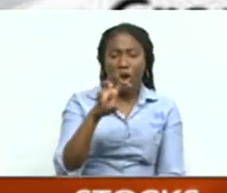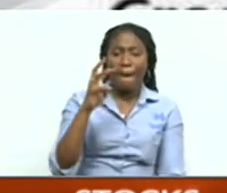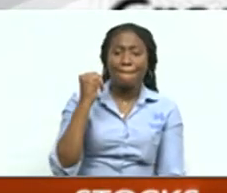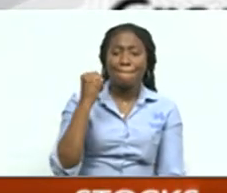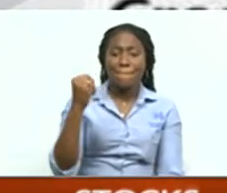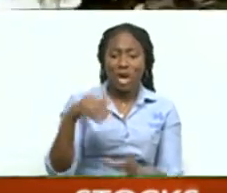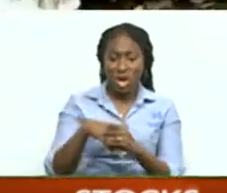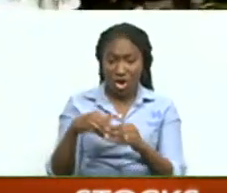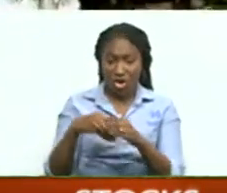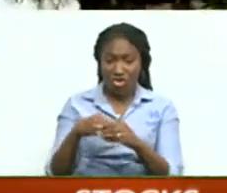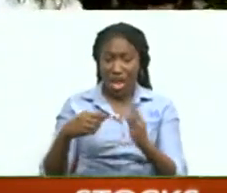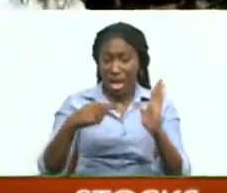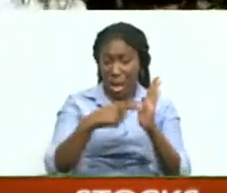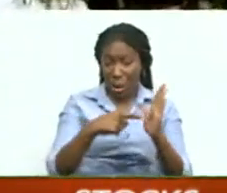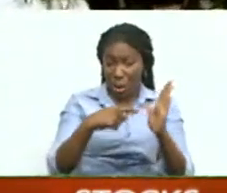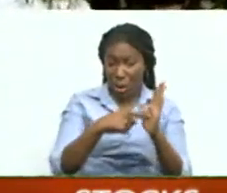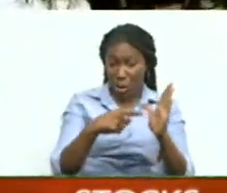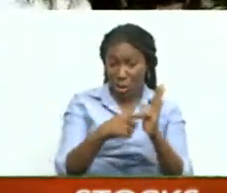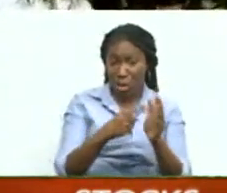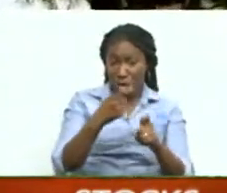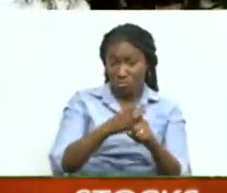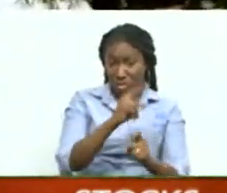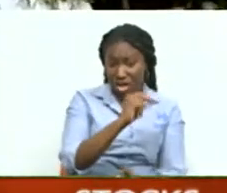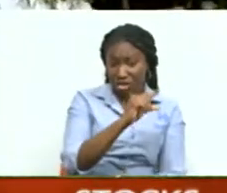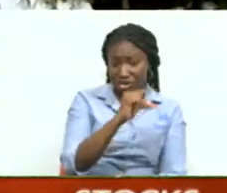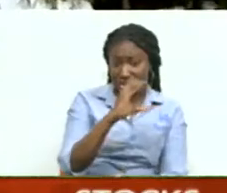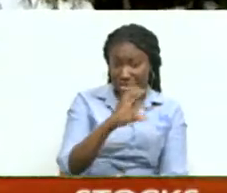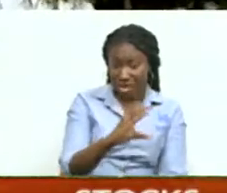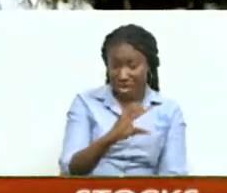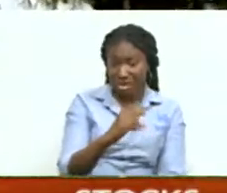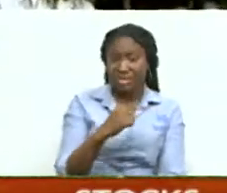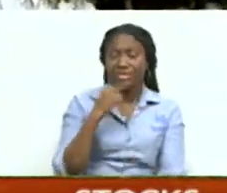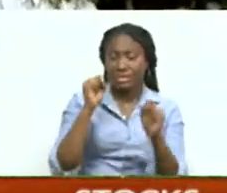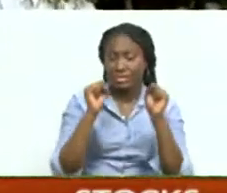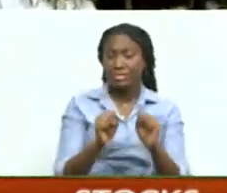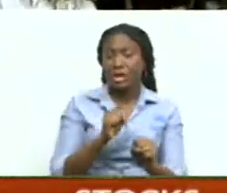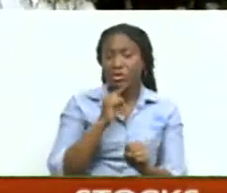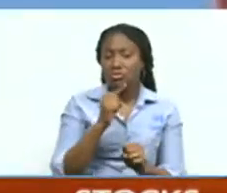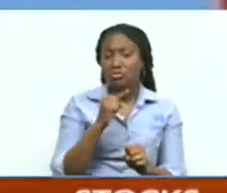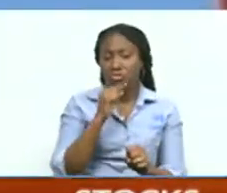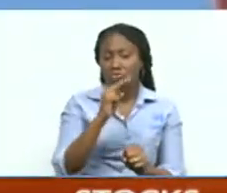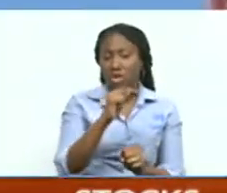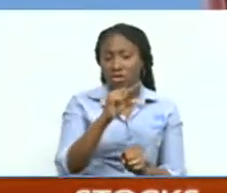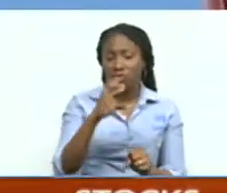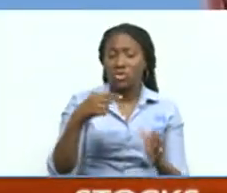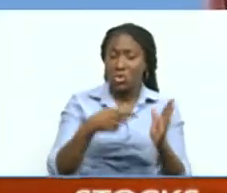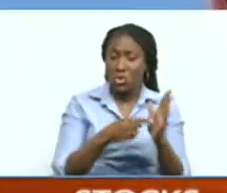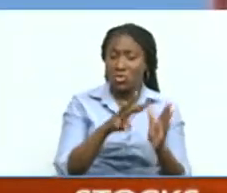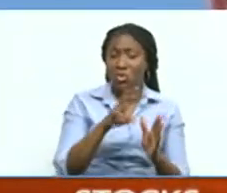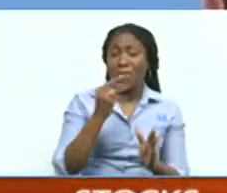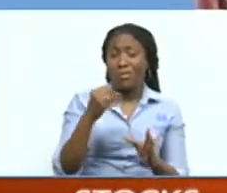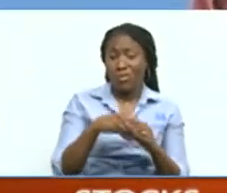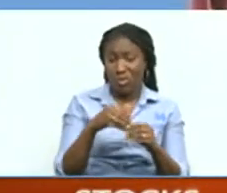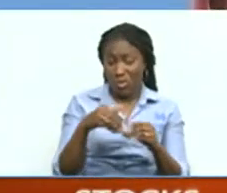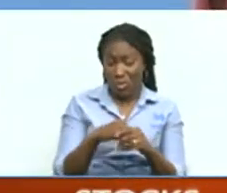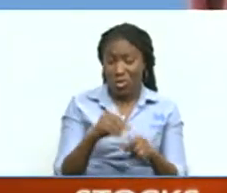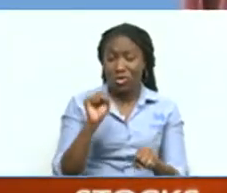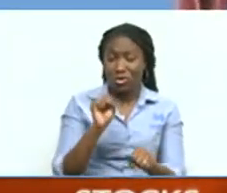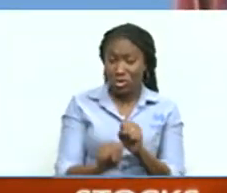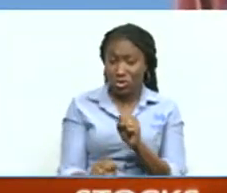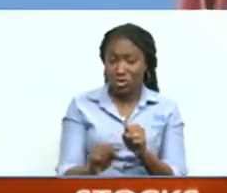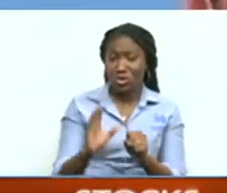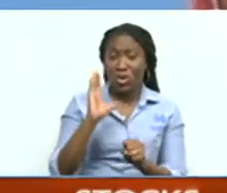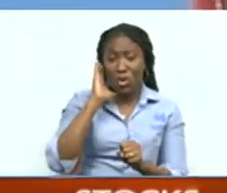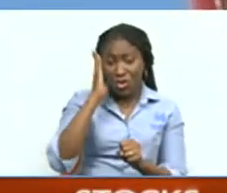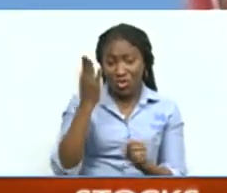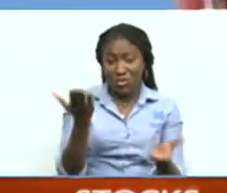debt issue of the National Gas Company of Trinidad and Tobago. The ratings are reaffirmed to Carrie AA for foreign and